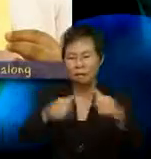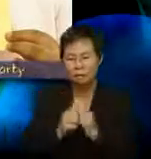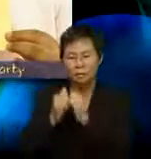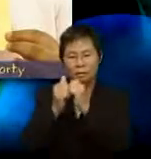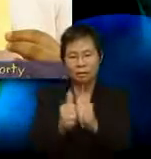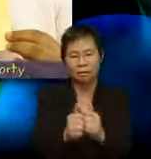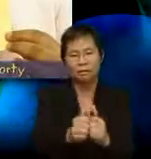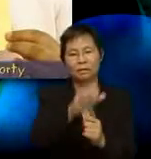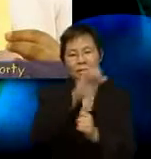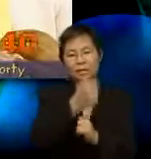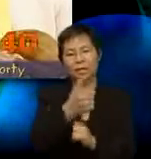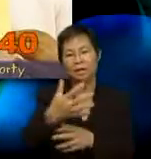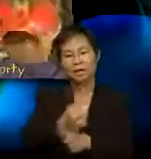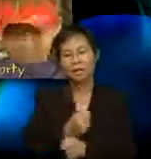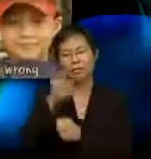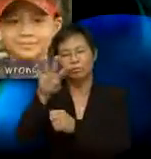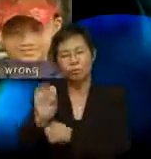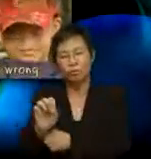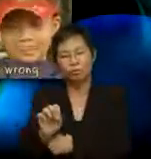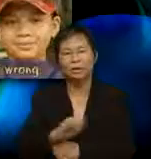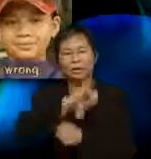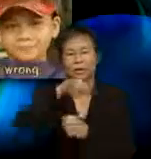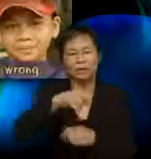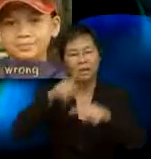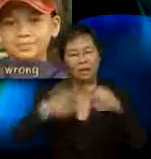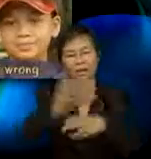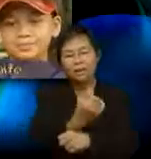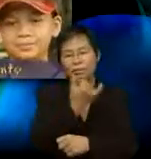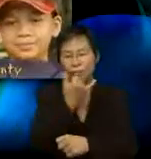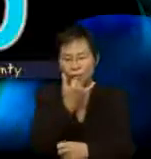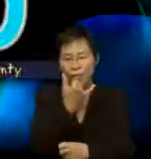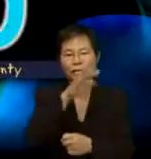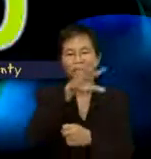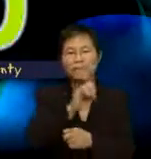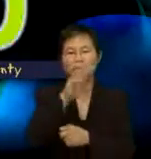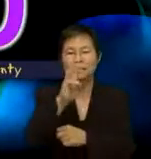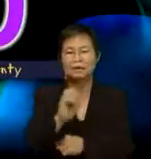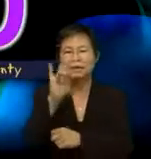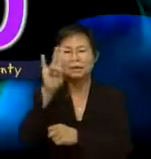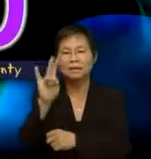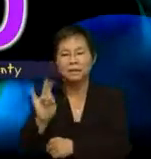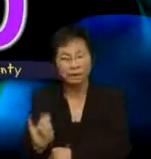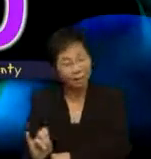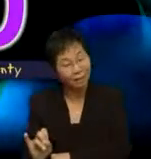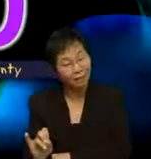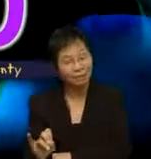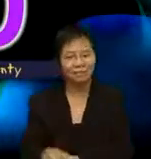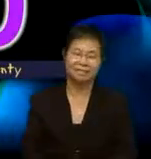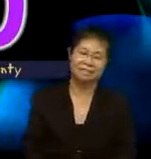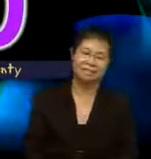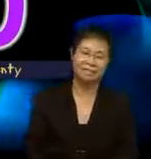along. At 10 you get 40, you just can't get it wrong. 50, 60, 70,